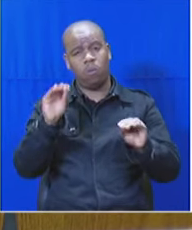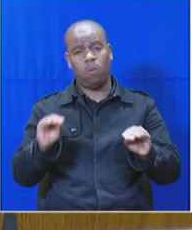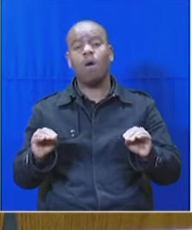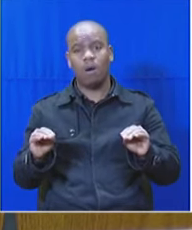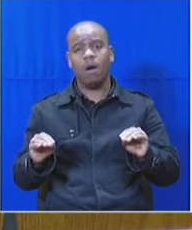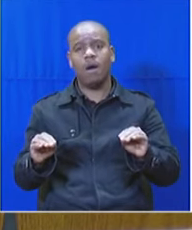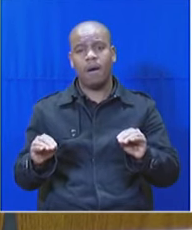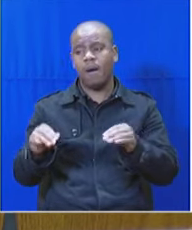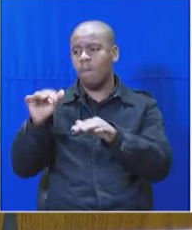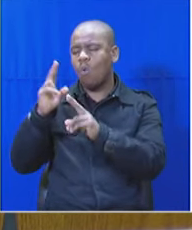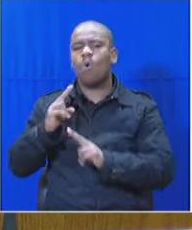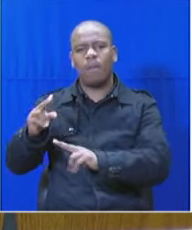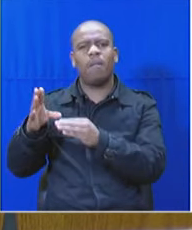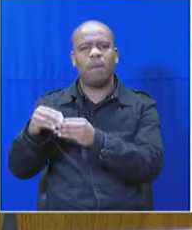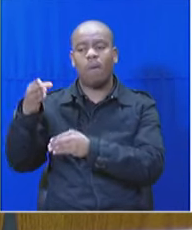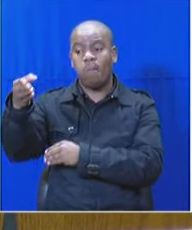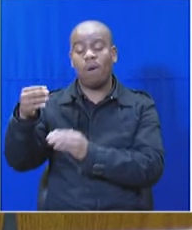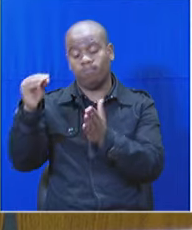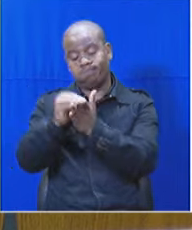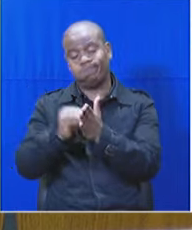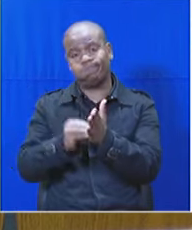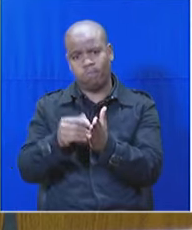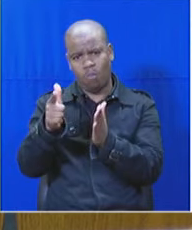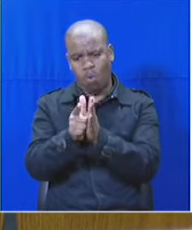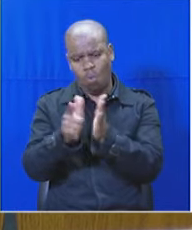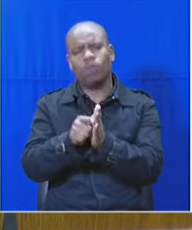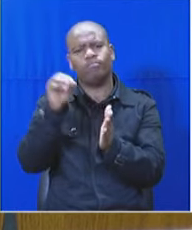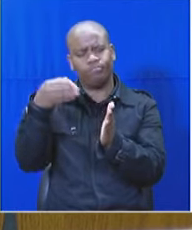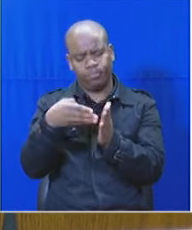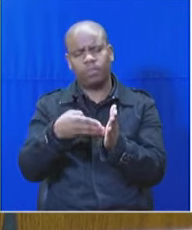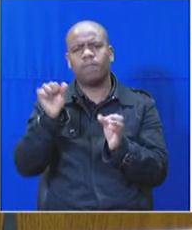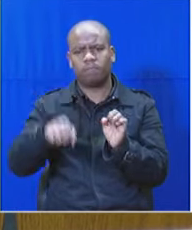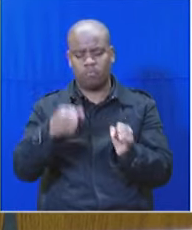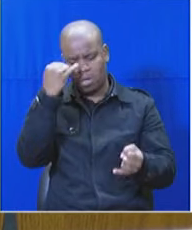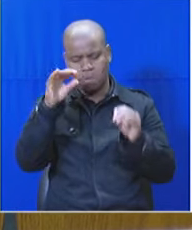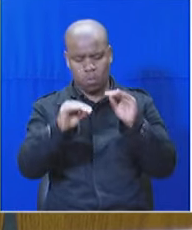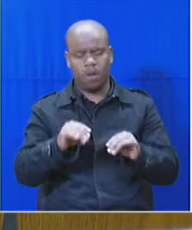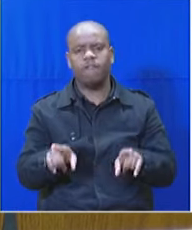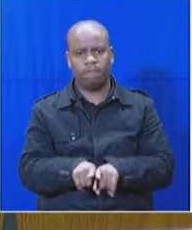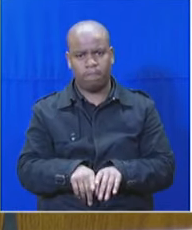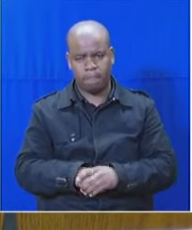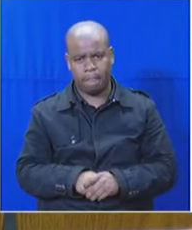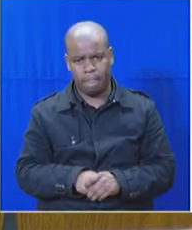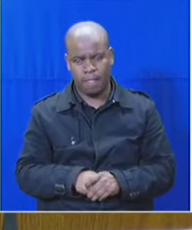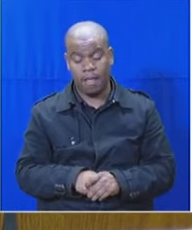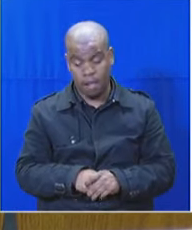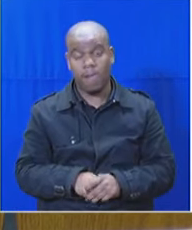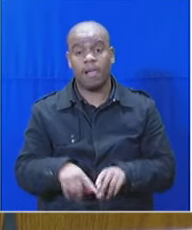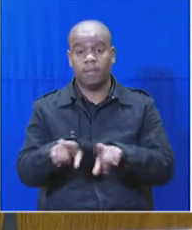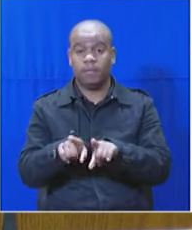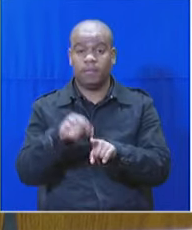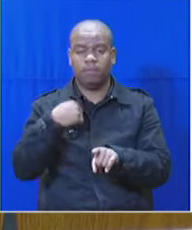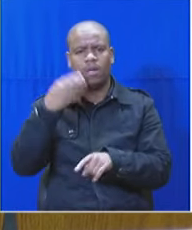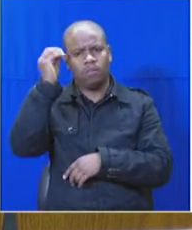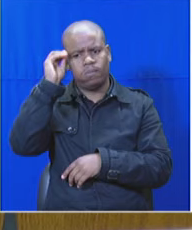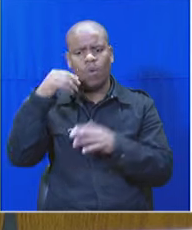got the policy speech in their regard. I'm not going to read all of them. However, I might just say that the interest that has been